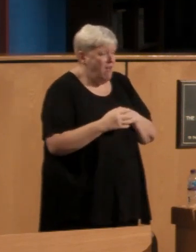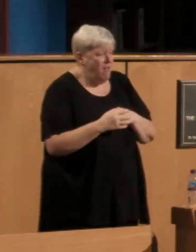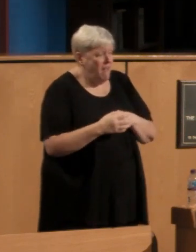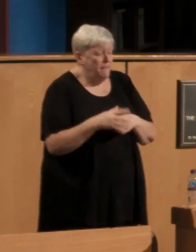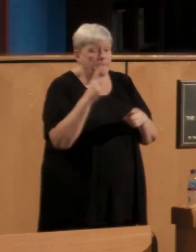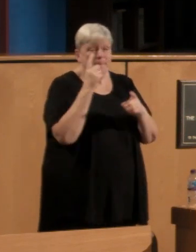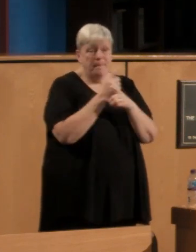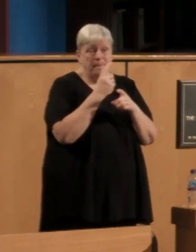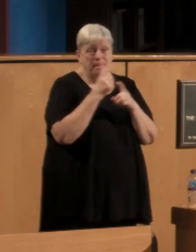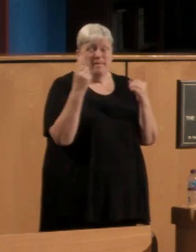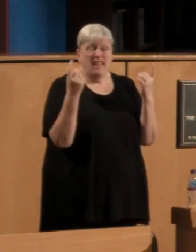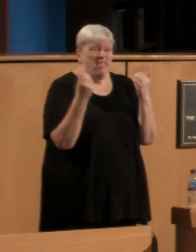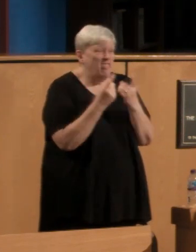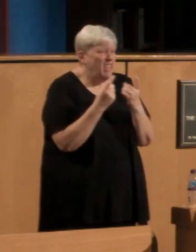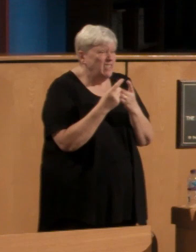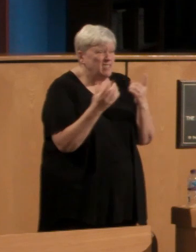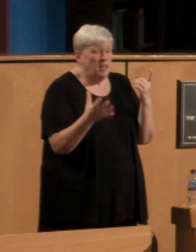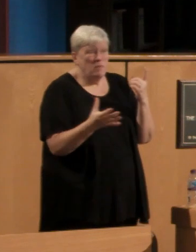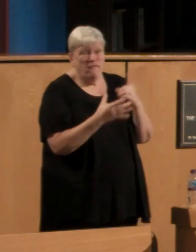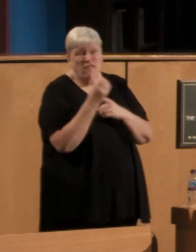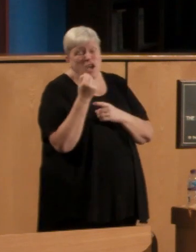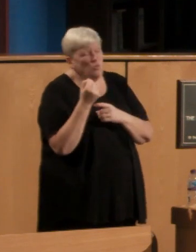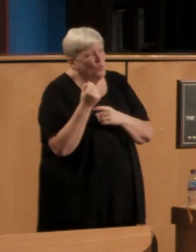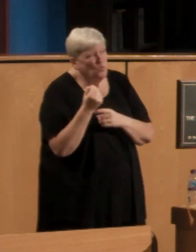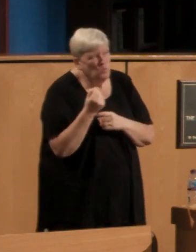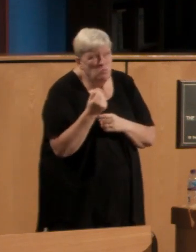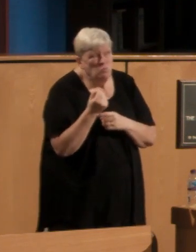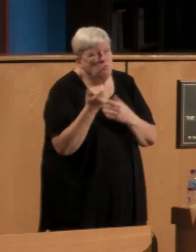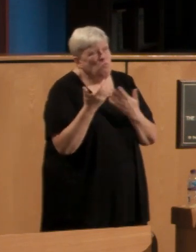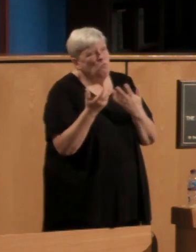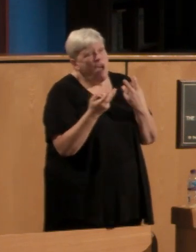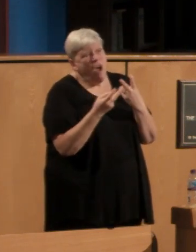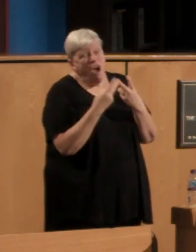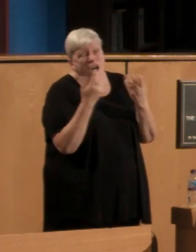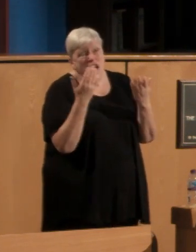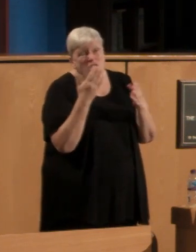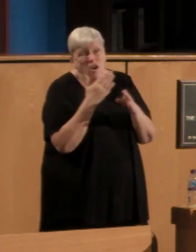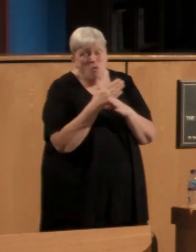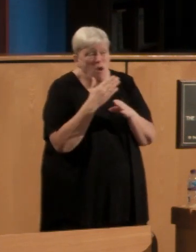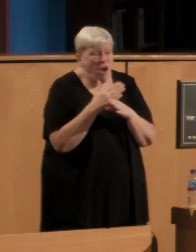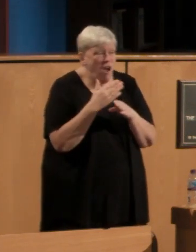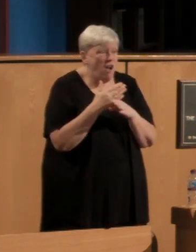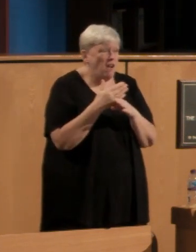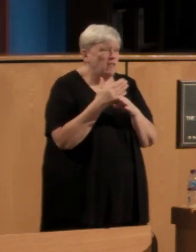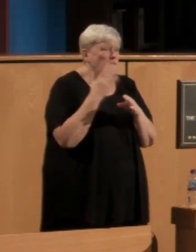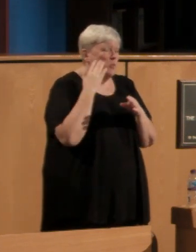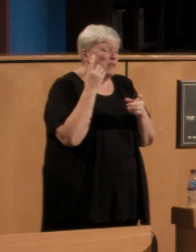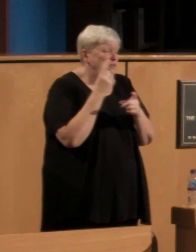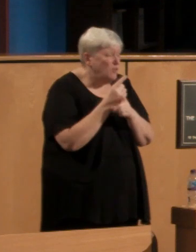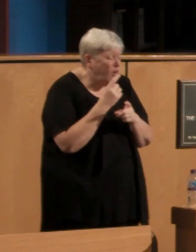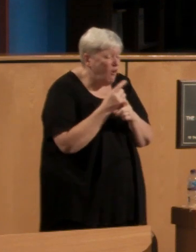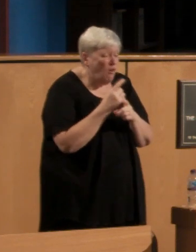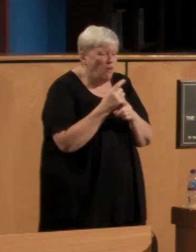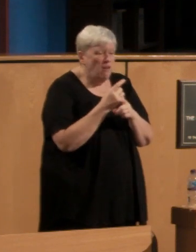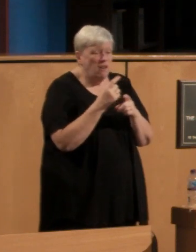speaking to what themes might be found, what other work it might work well in conversation with,